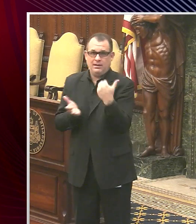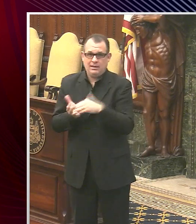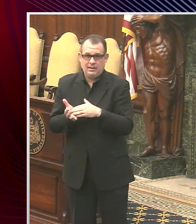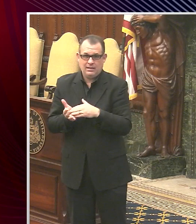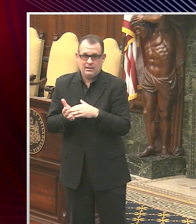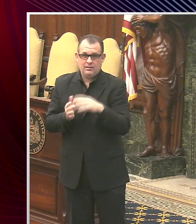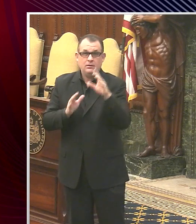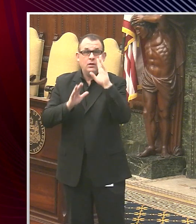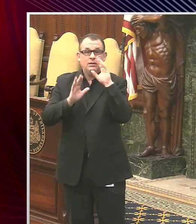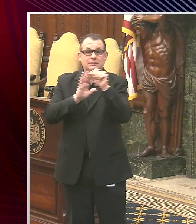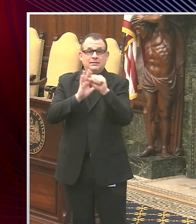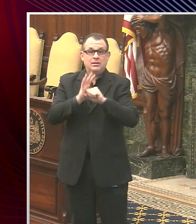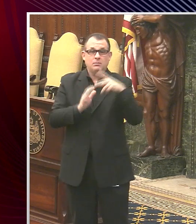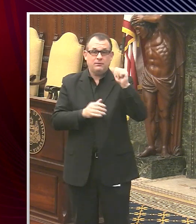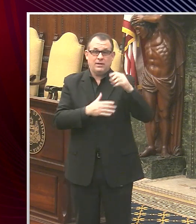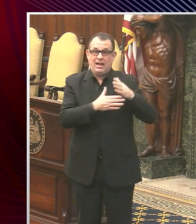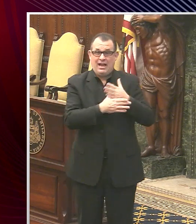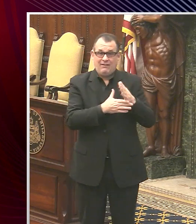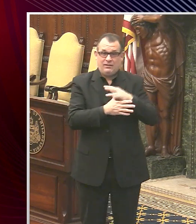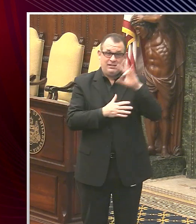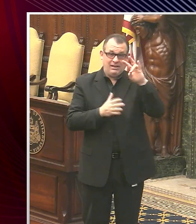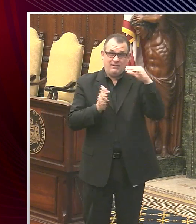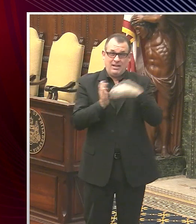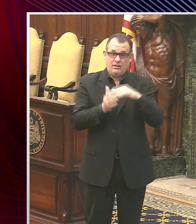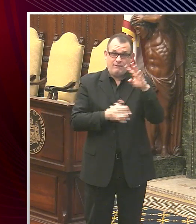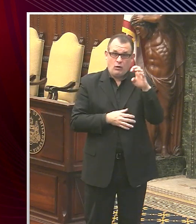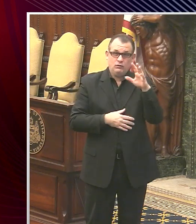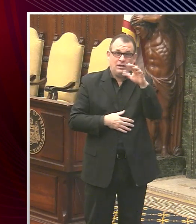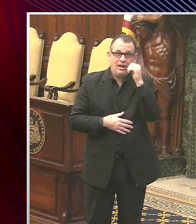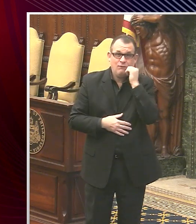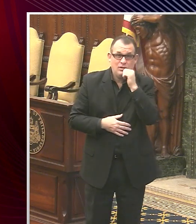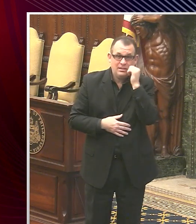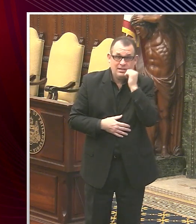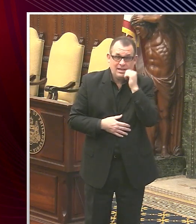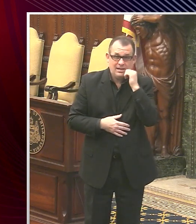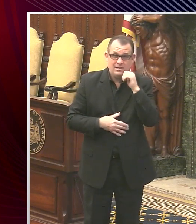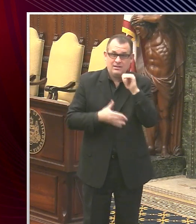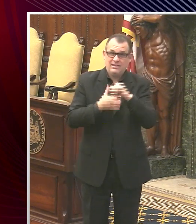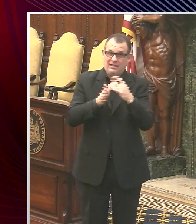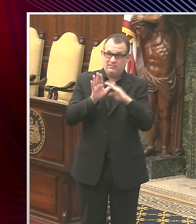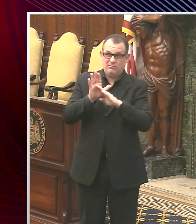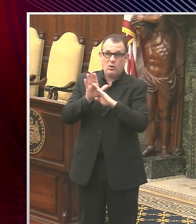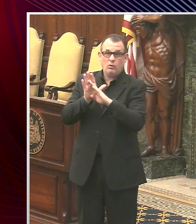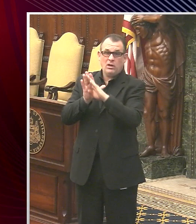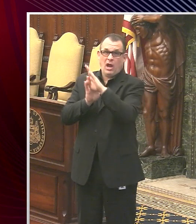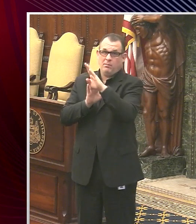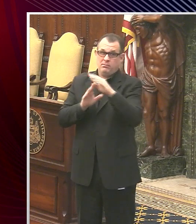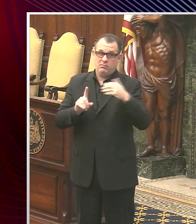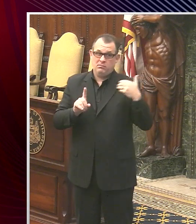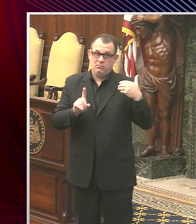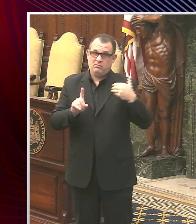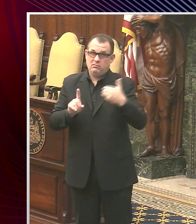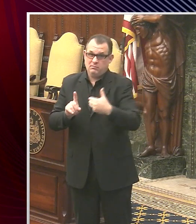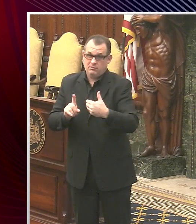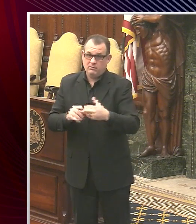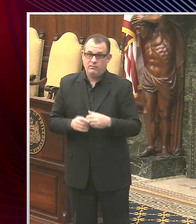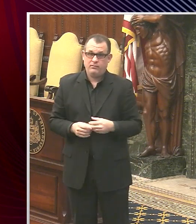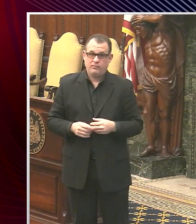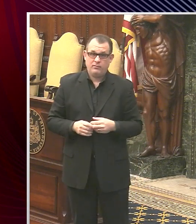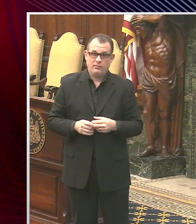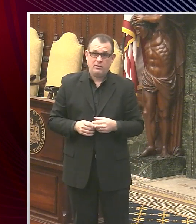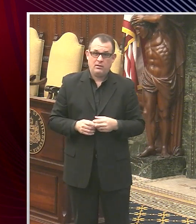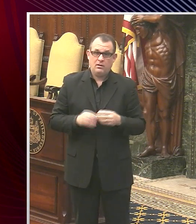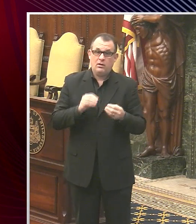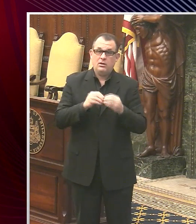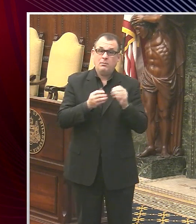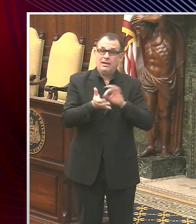we're averaging about 7,400 cases per day, and that's been climbing in the past few days. And we're seeing substantial increases in case counts in